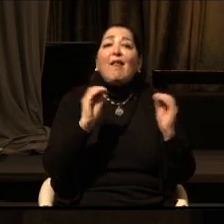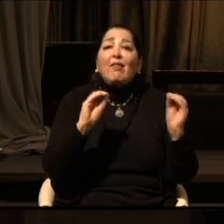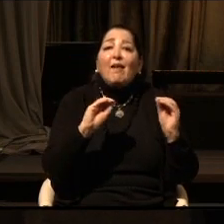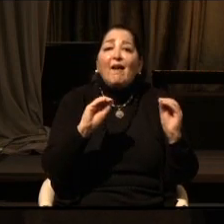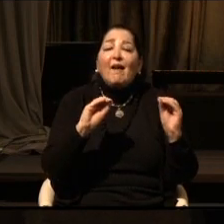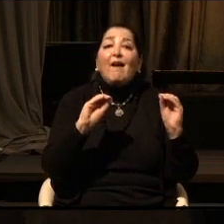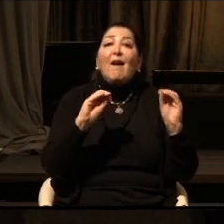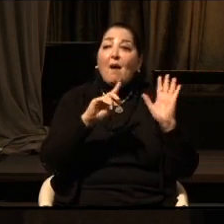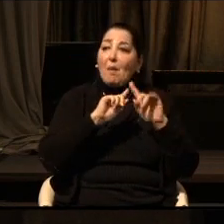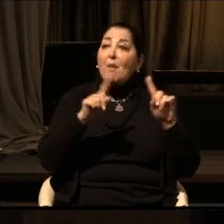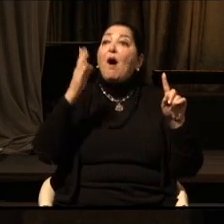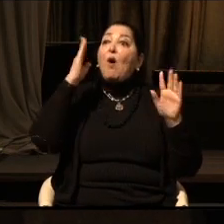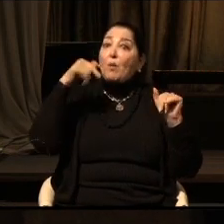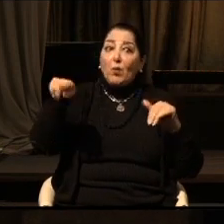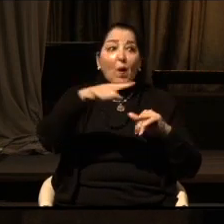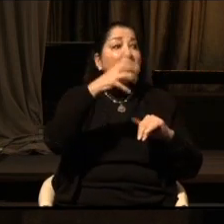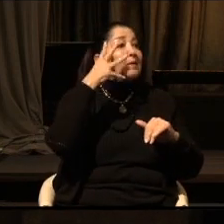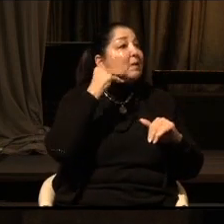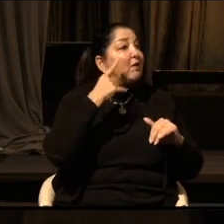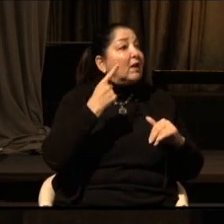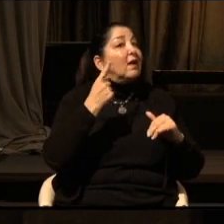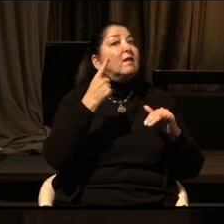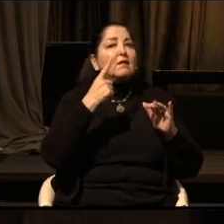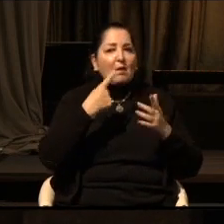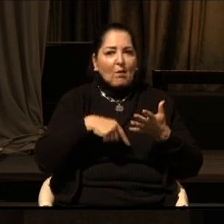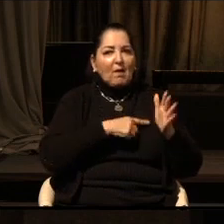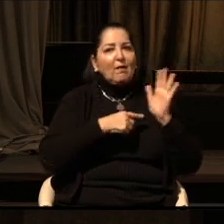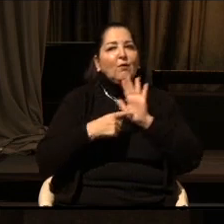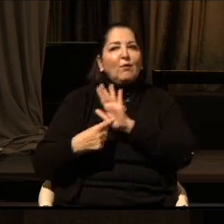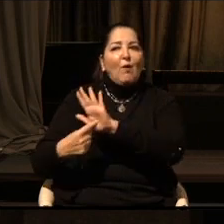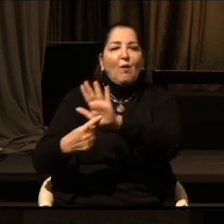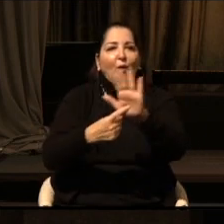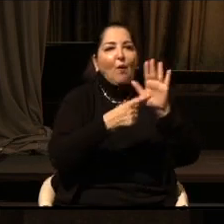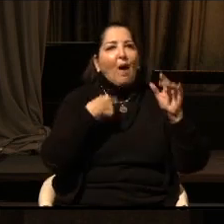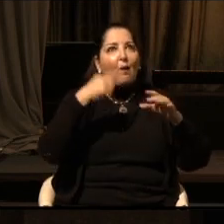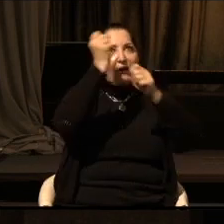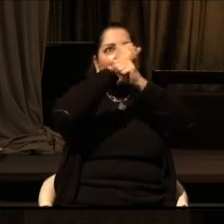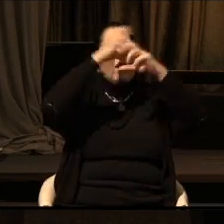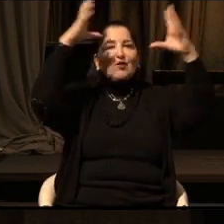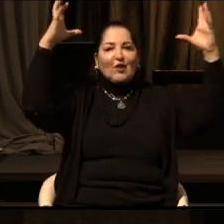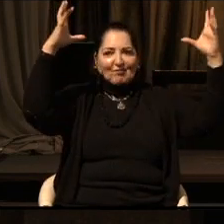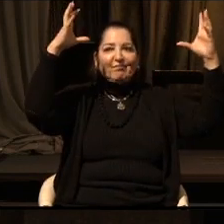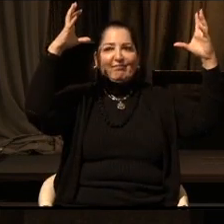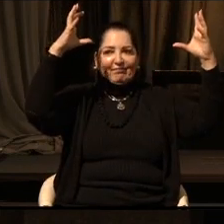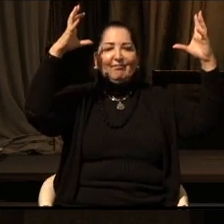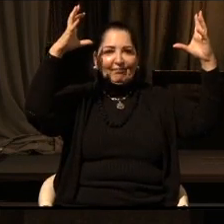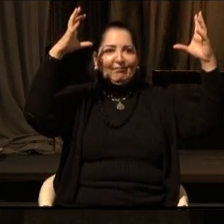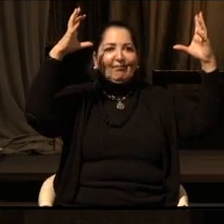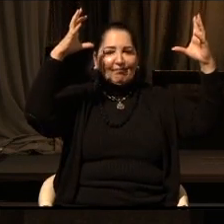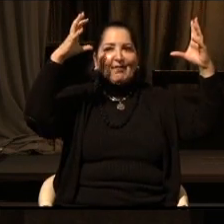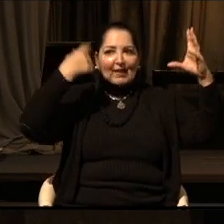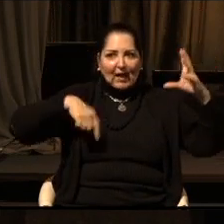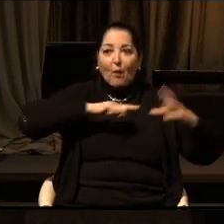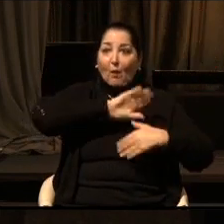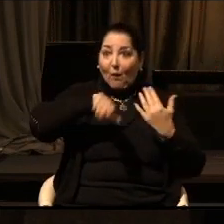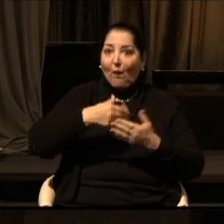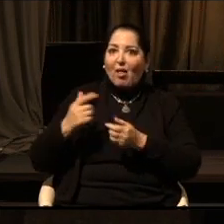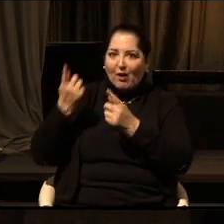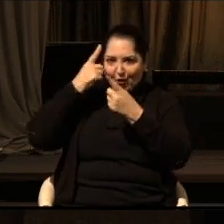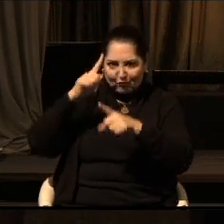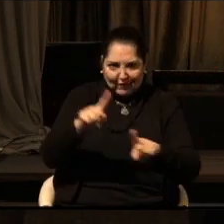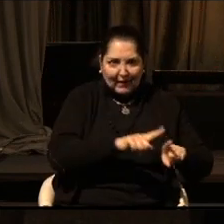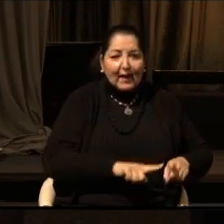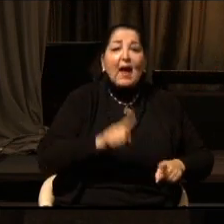collective vision for the future, new ways to get there, and some piece of that that you can